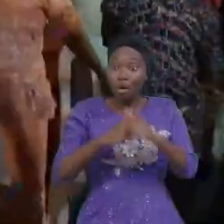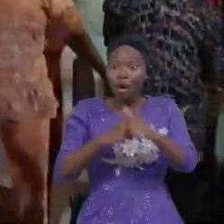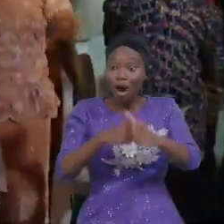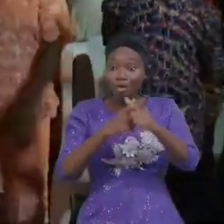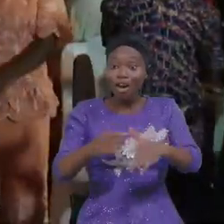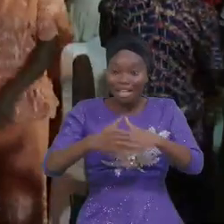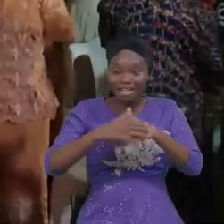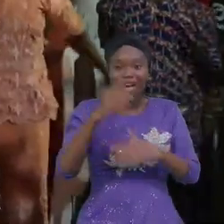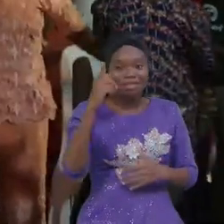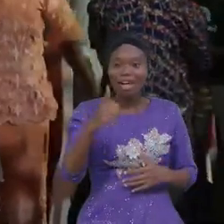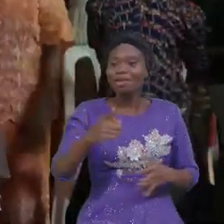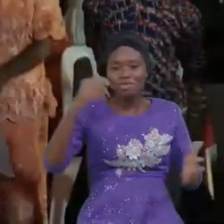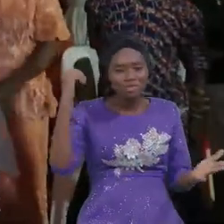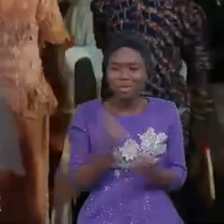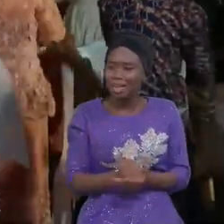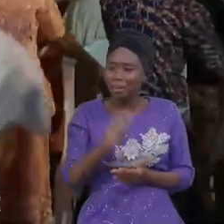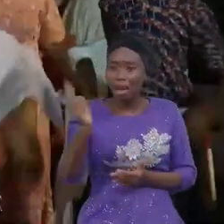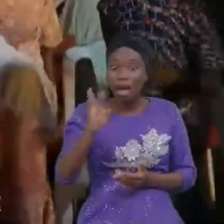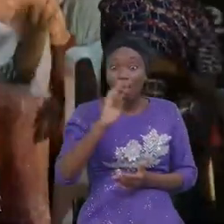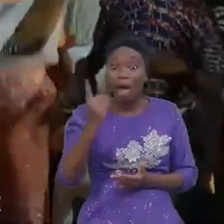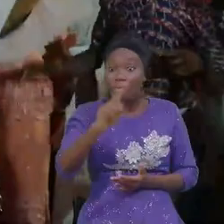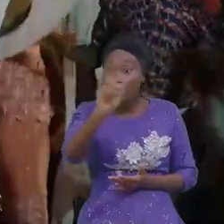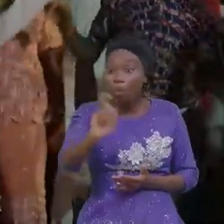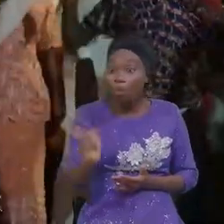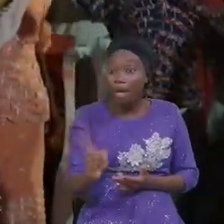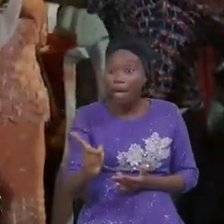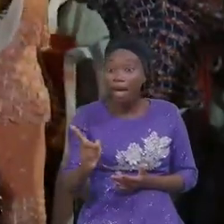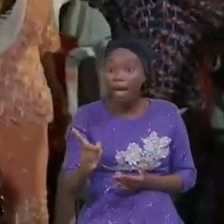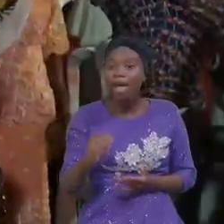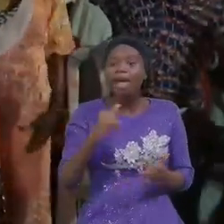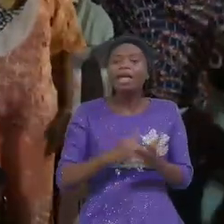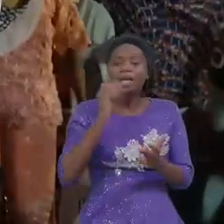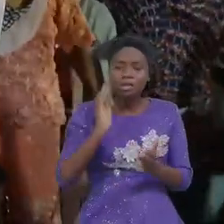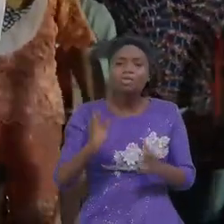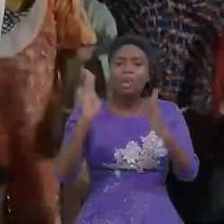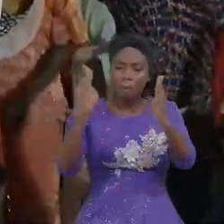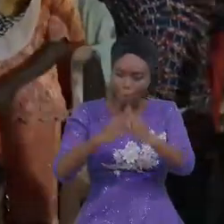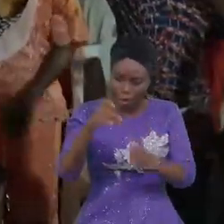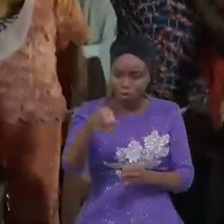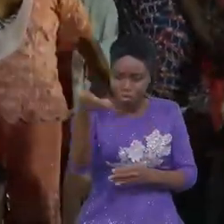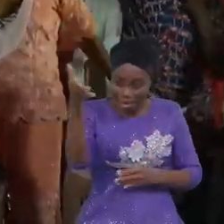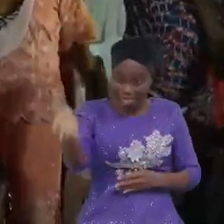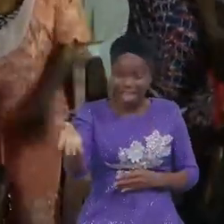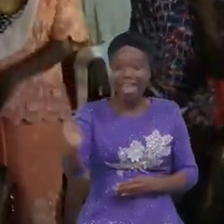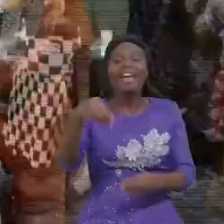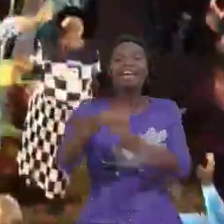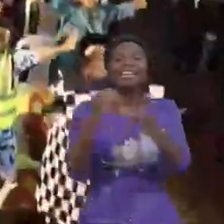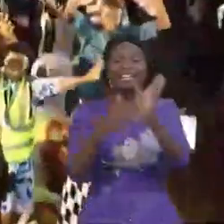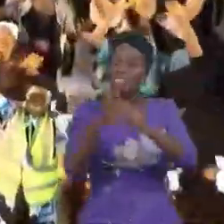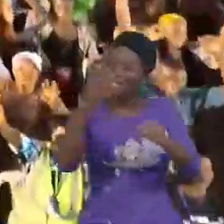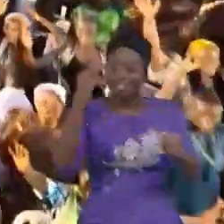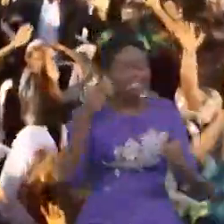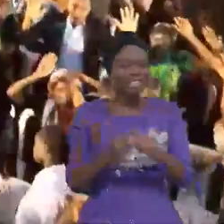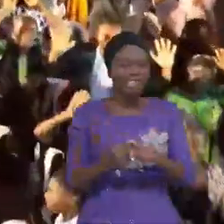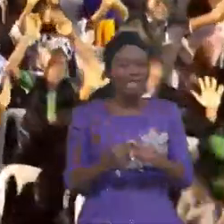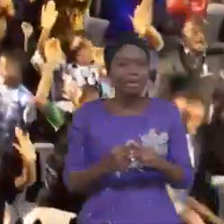you. Where are you? It will get you and meet you there in Jesus'